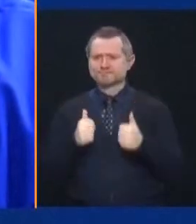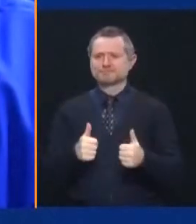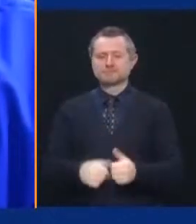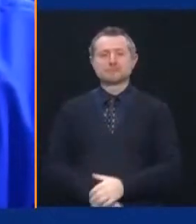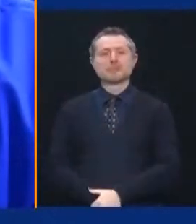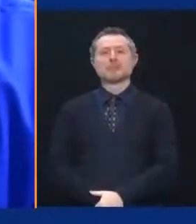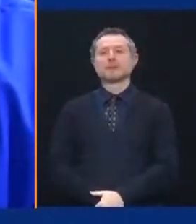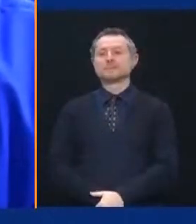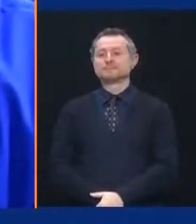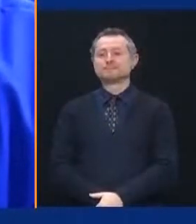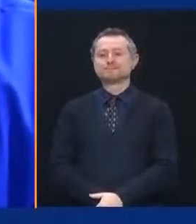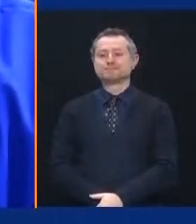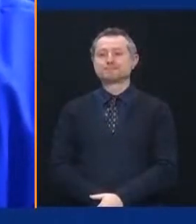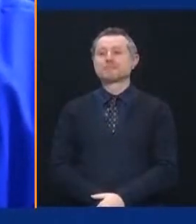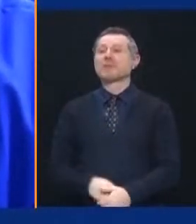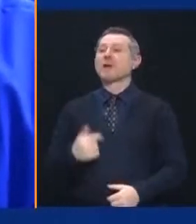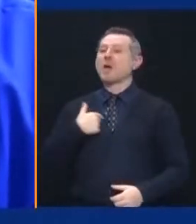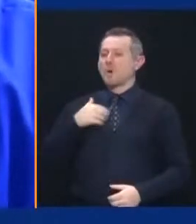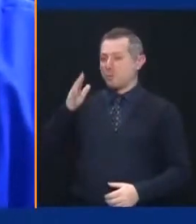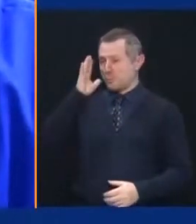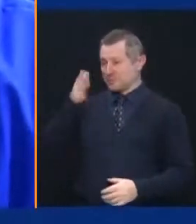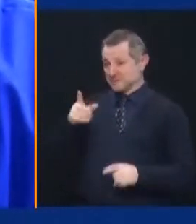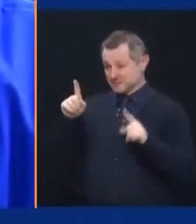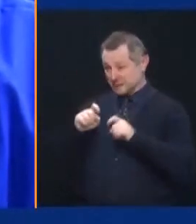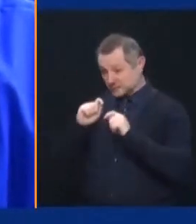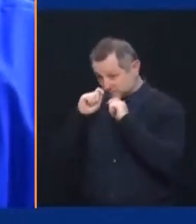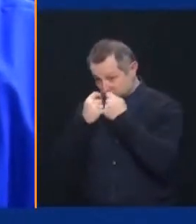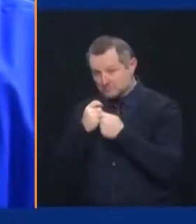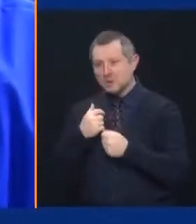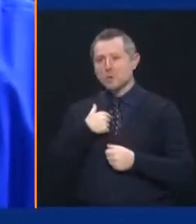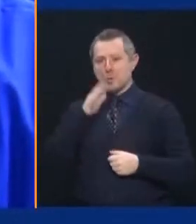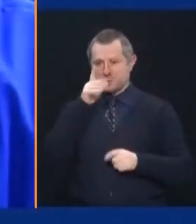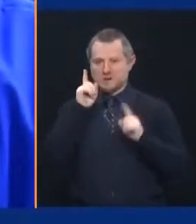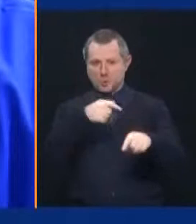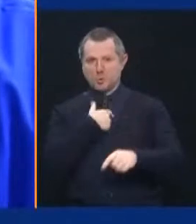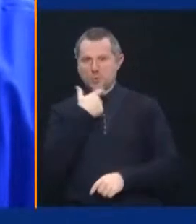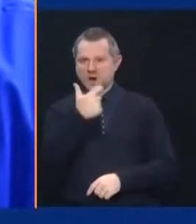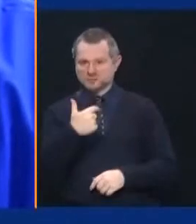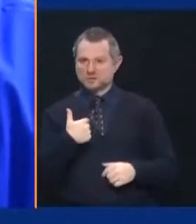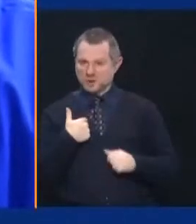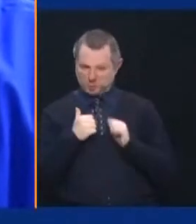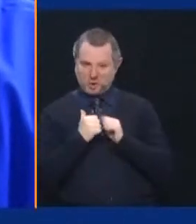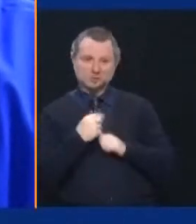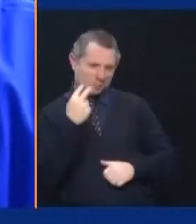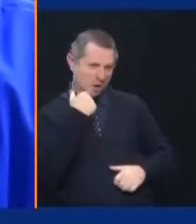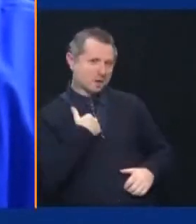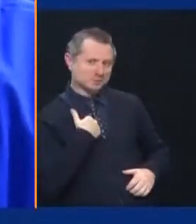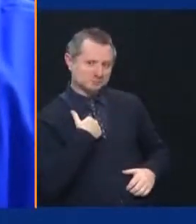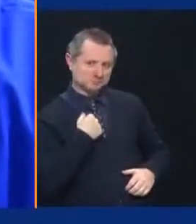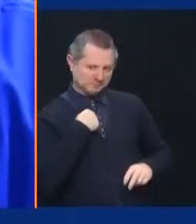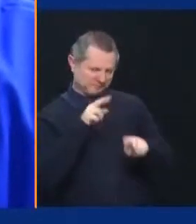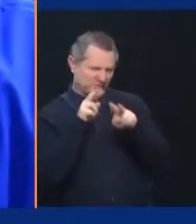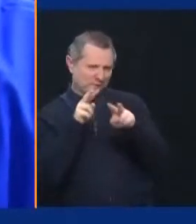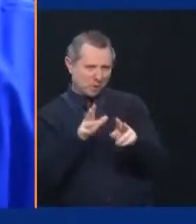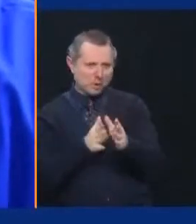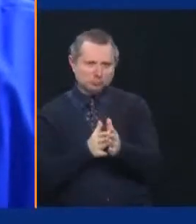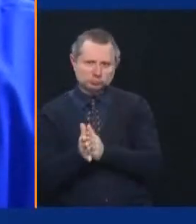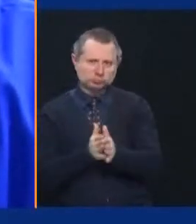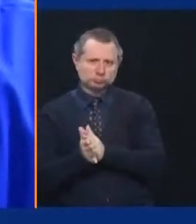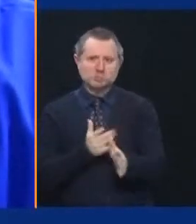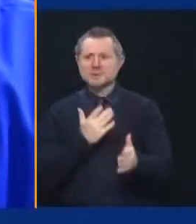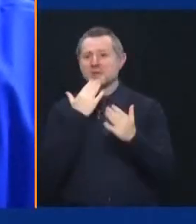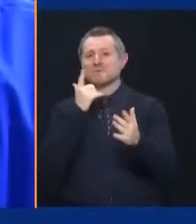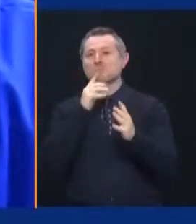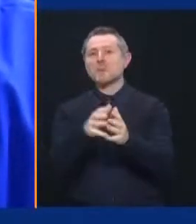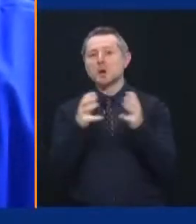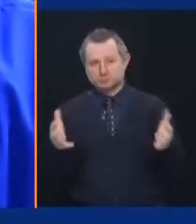I said, I'm going to take my test. I'm going to be out there to watch the game with you. and we look forward to it. So thank you all very much for what